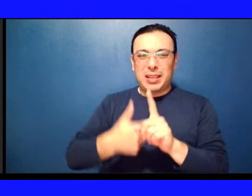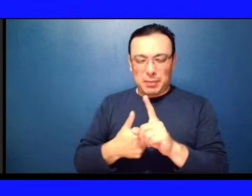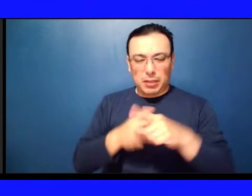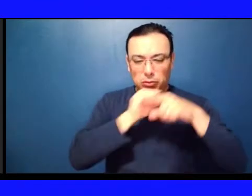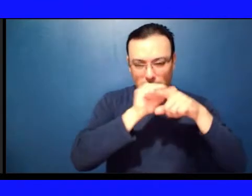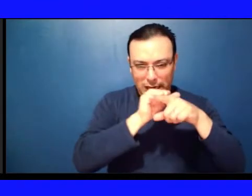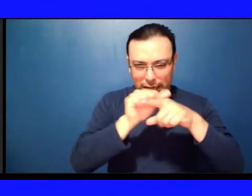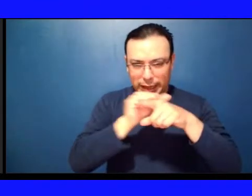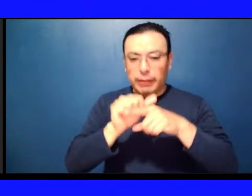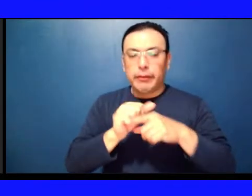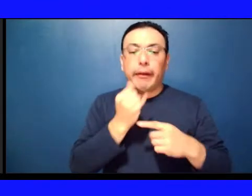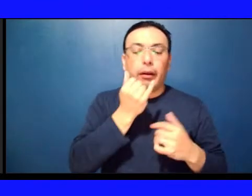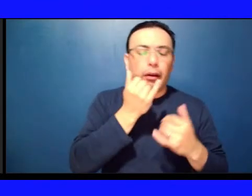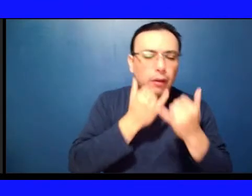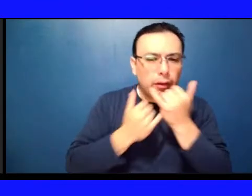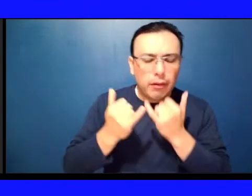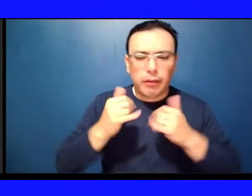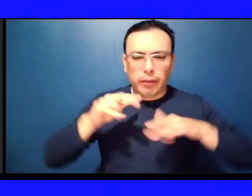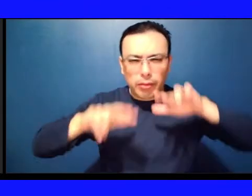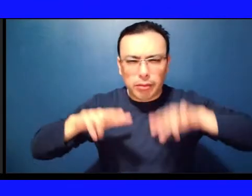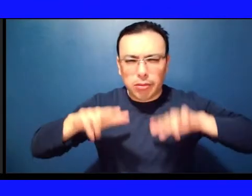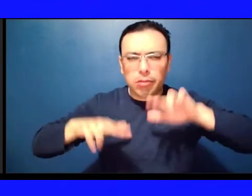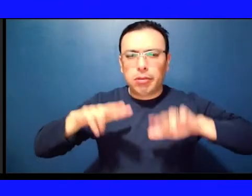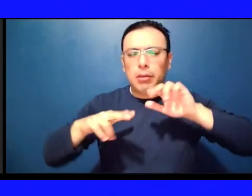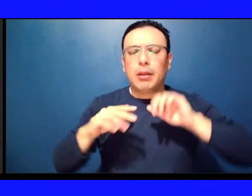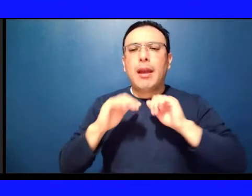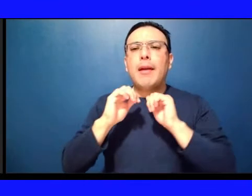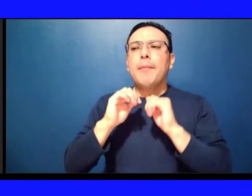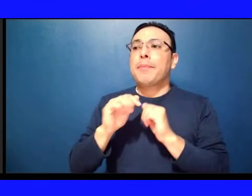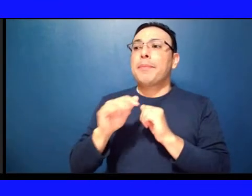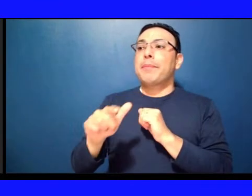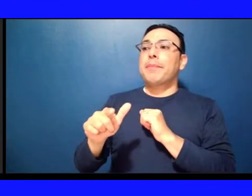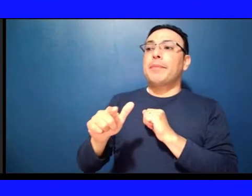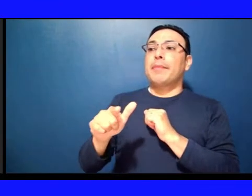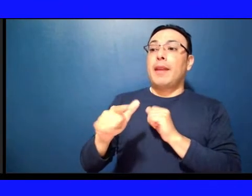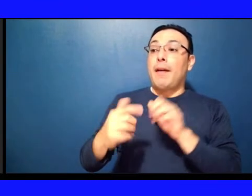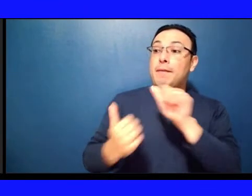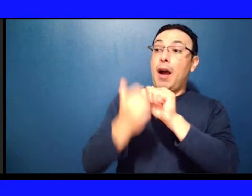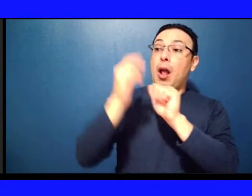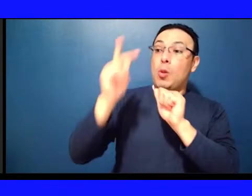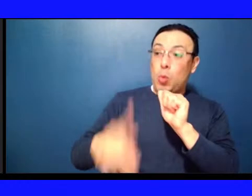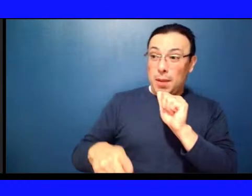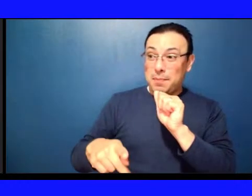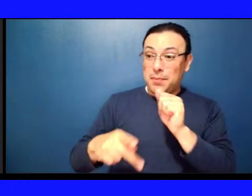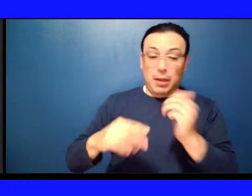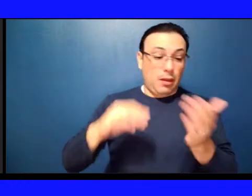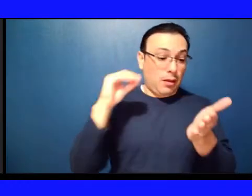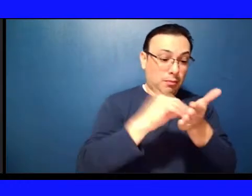Okay.